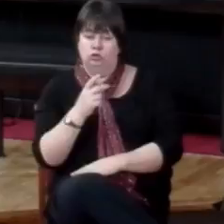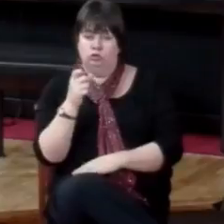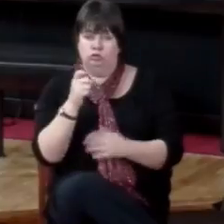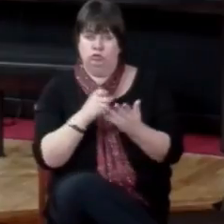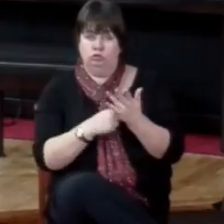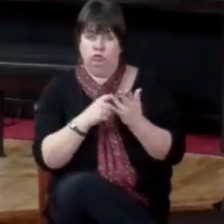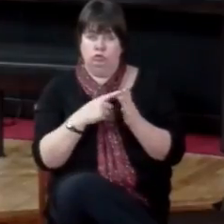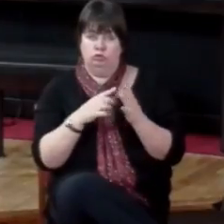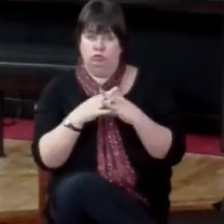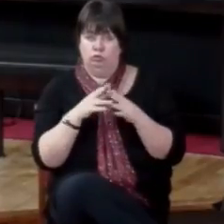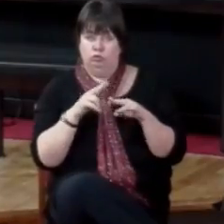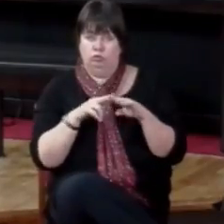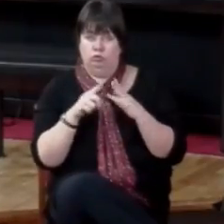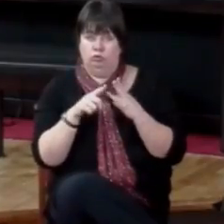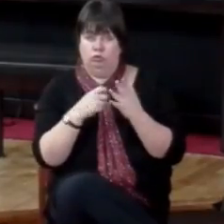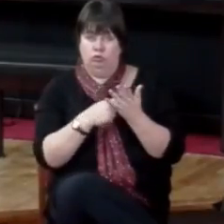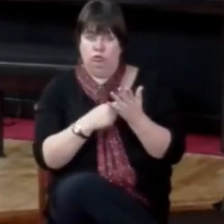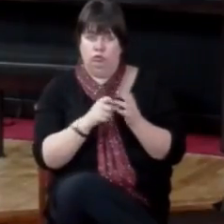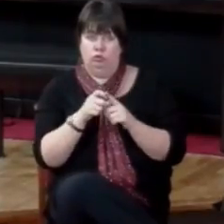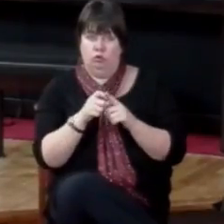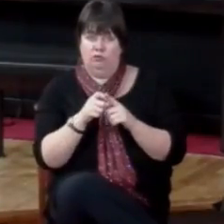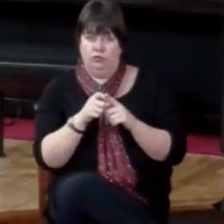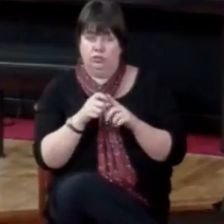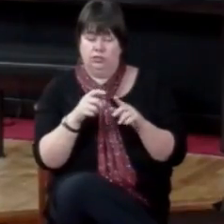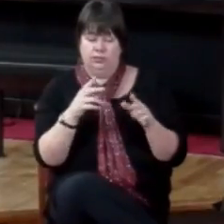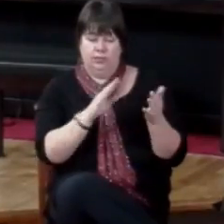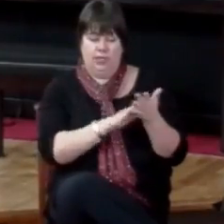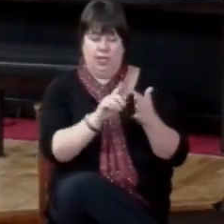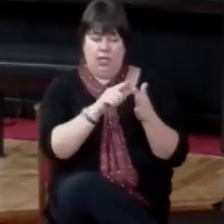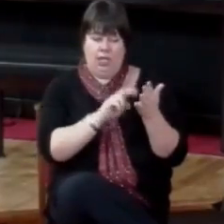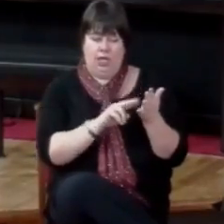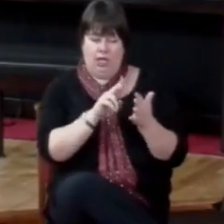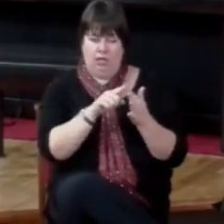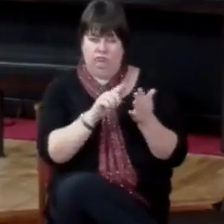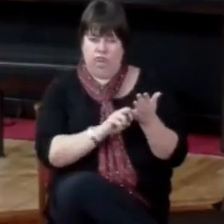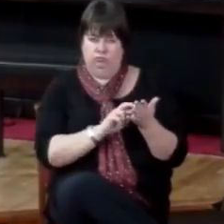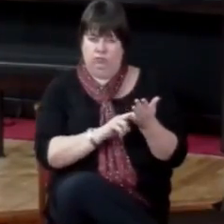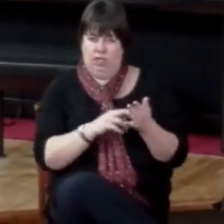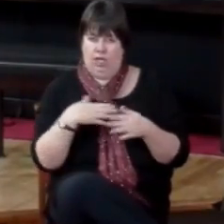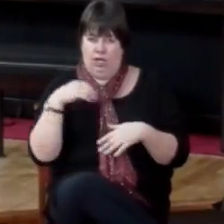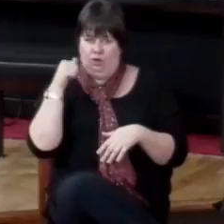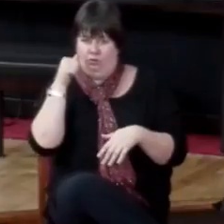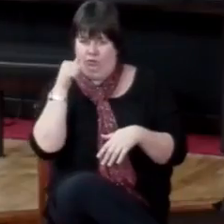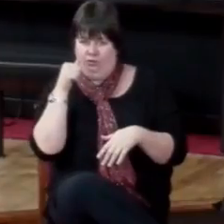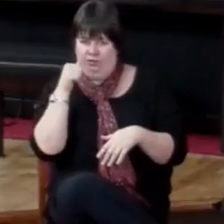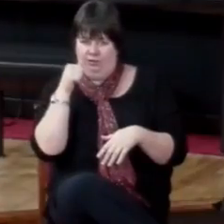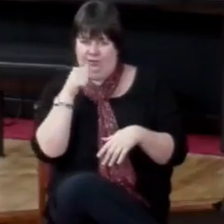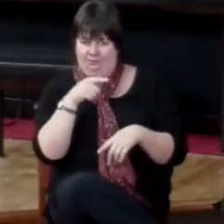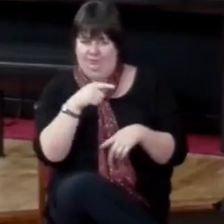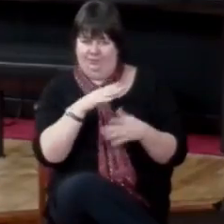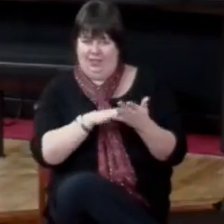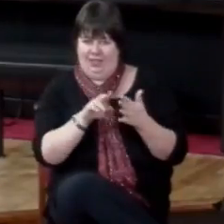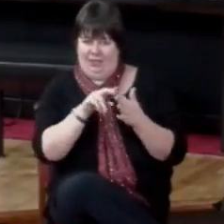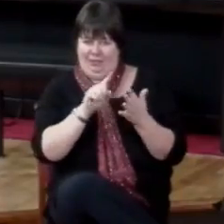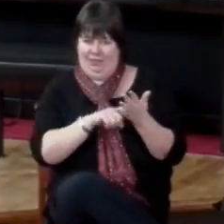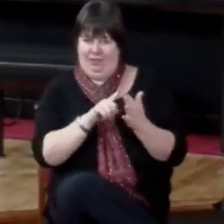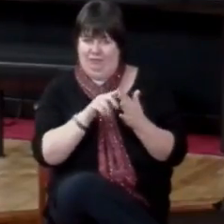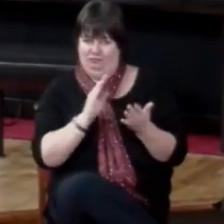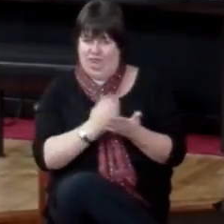that. Helen was particularly keen to do that. Can see that by her face, can't you?